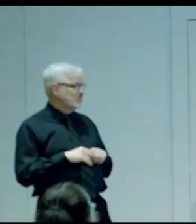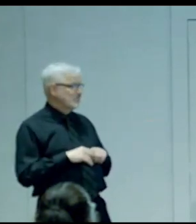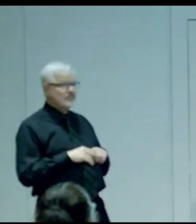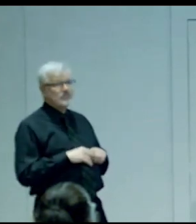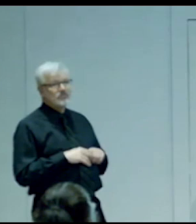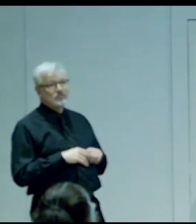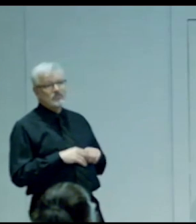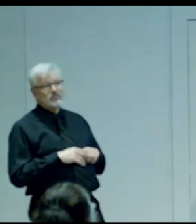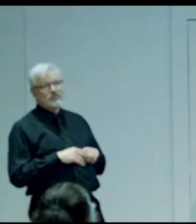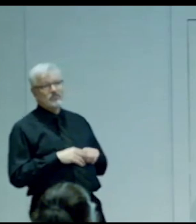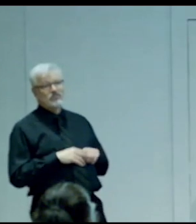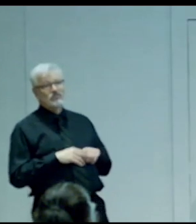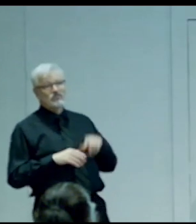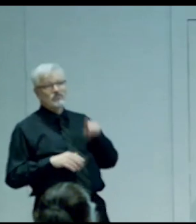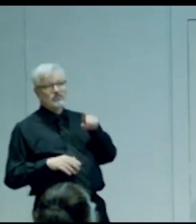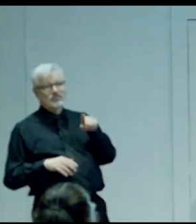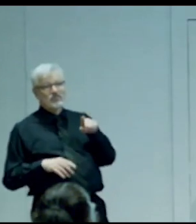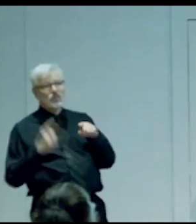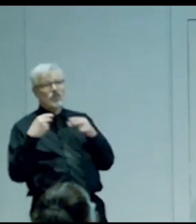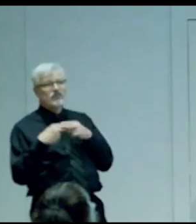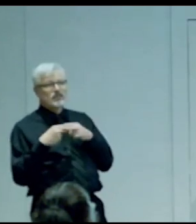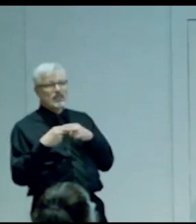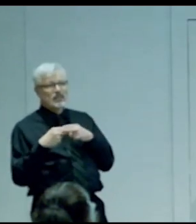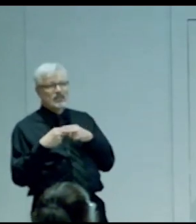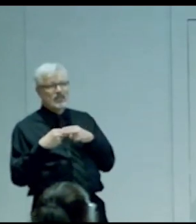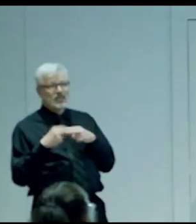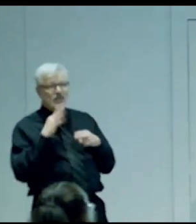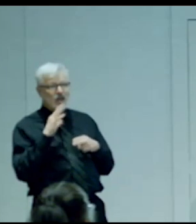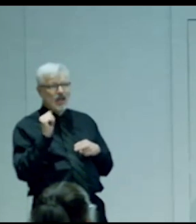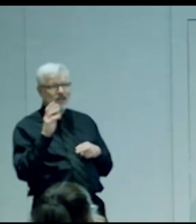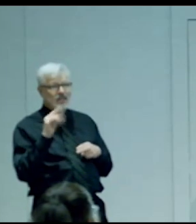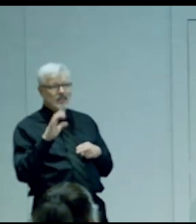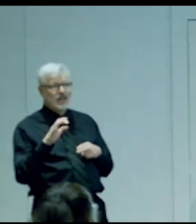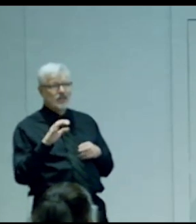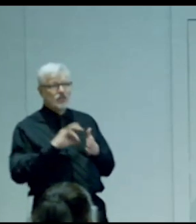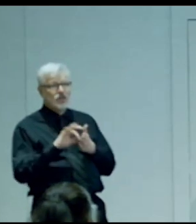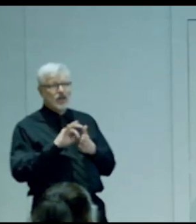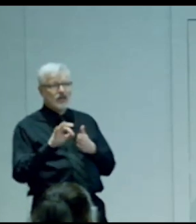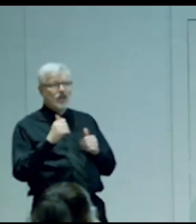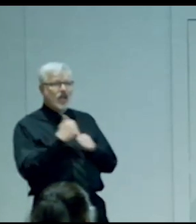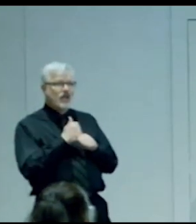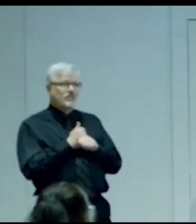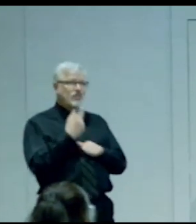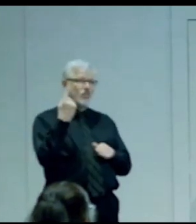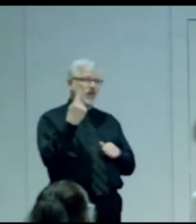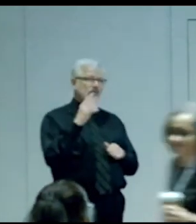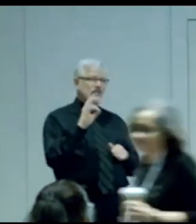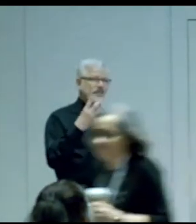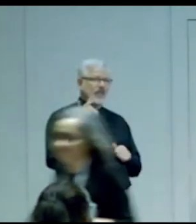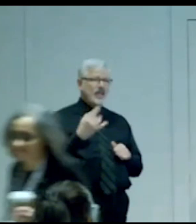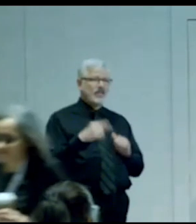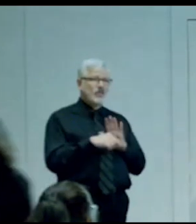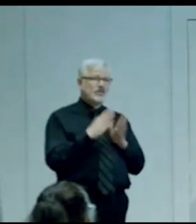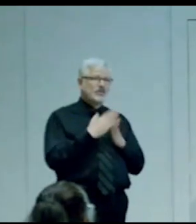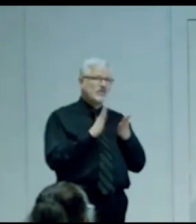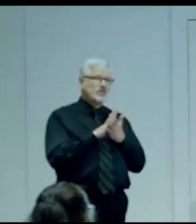Please. so one per spike and then for one that's very for then that's